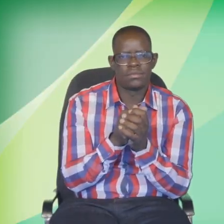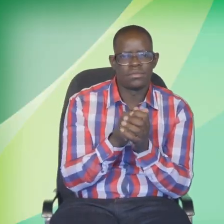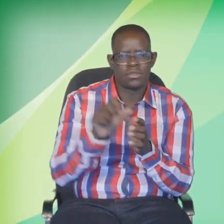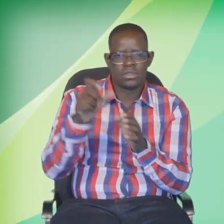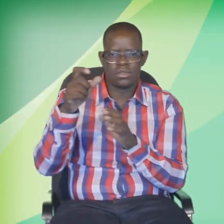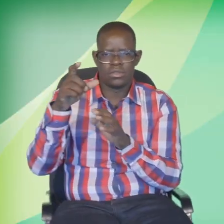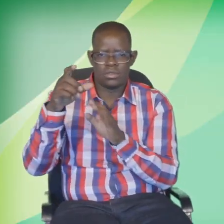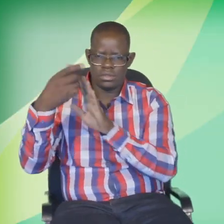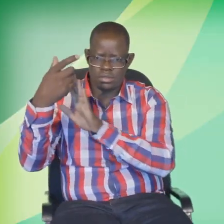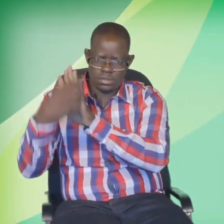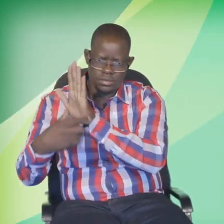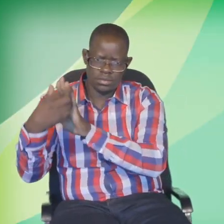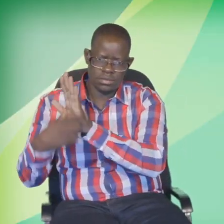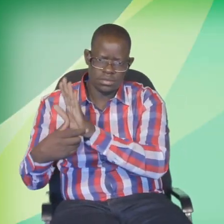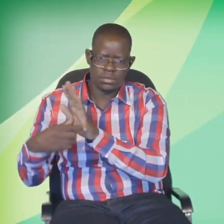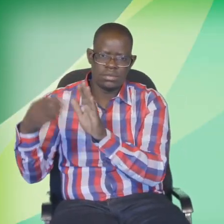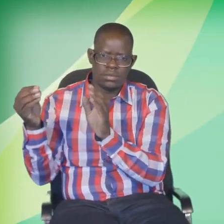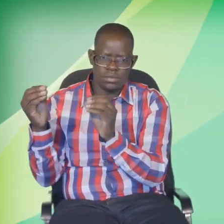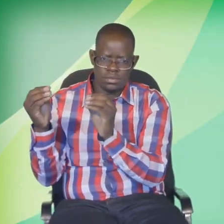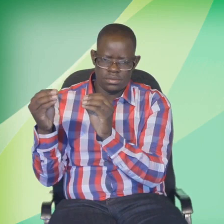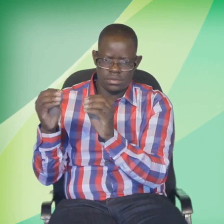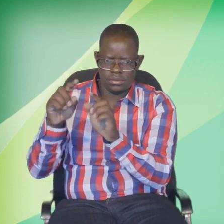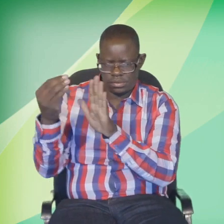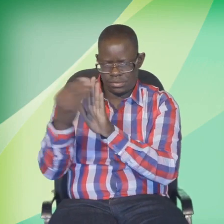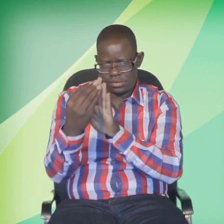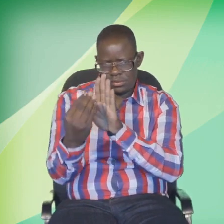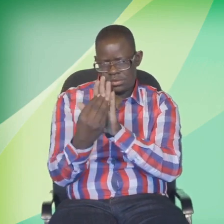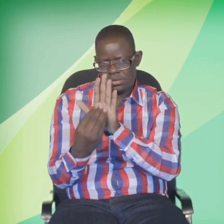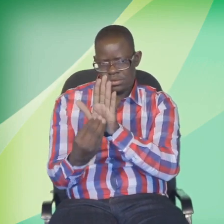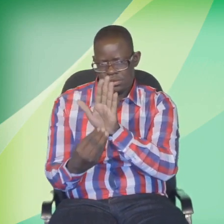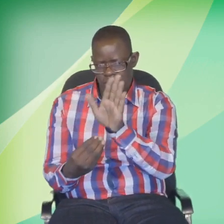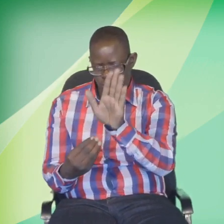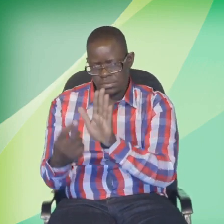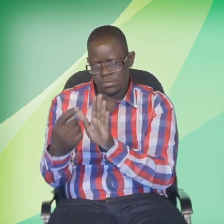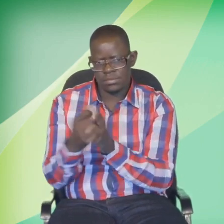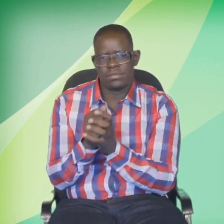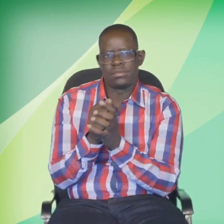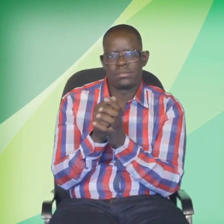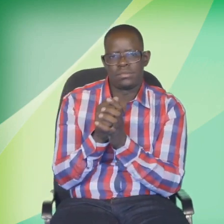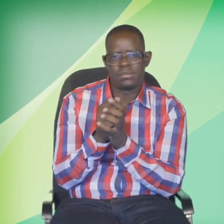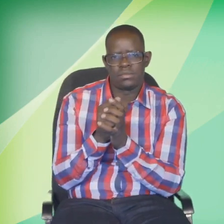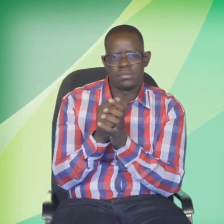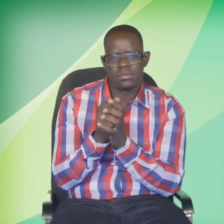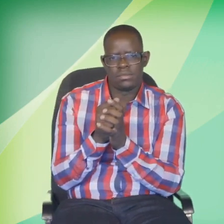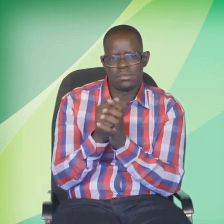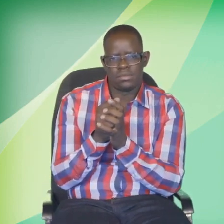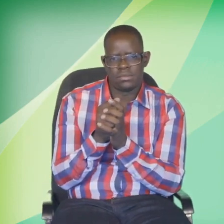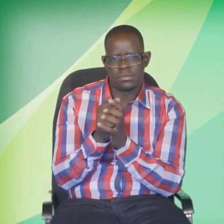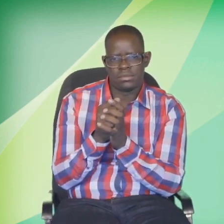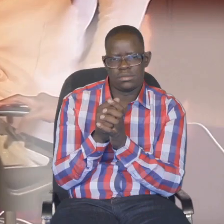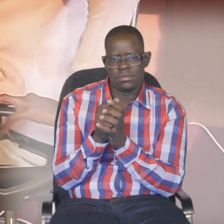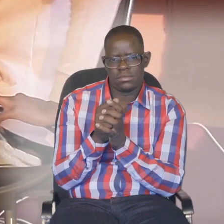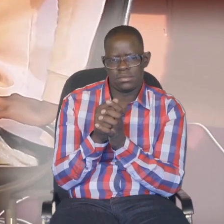And on the debit side, we enter purchases return, creditors payment, and discount received.